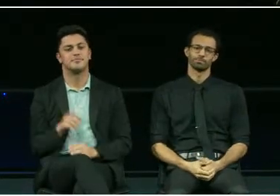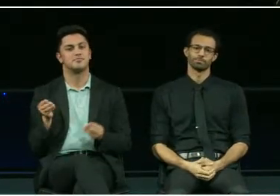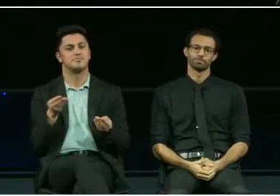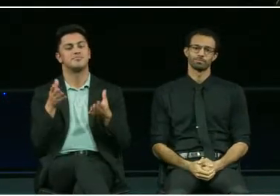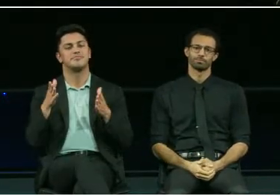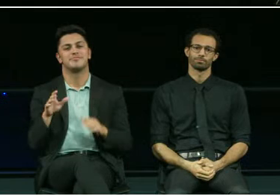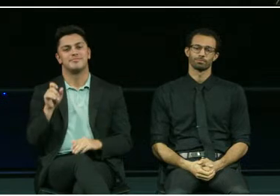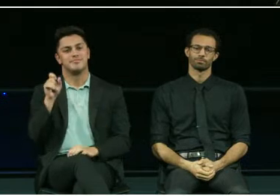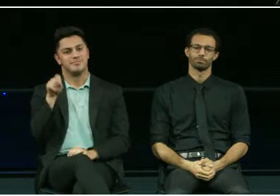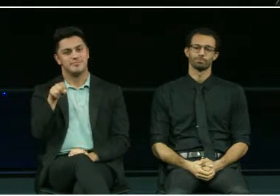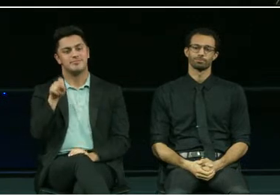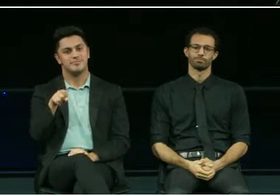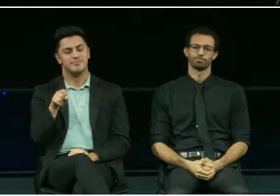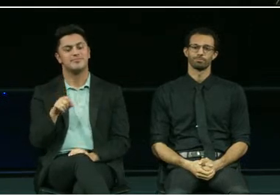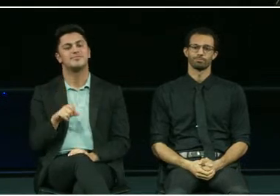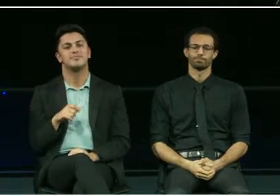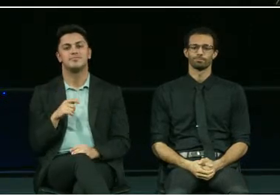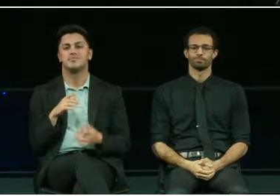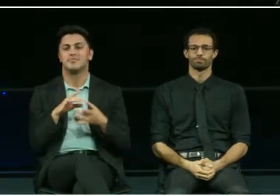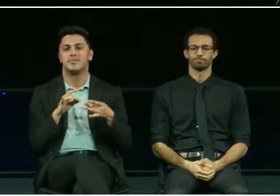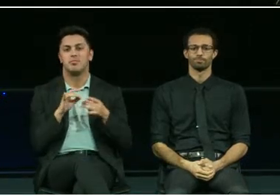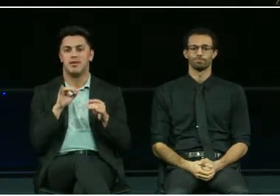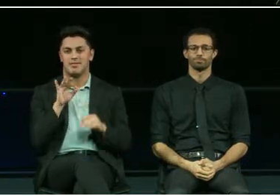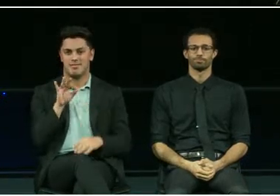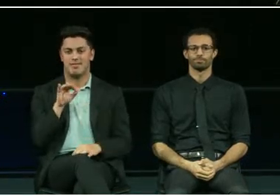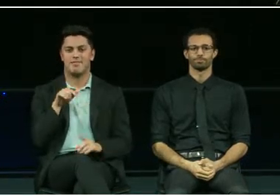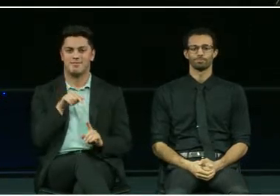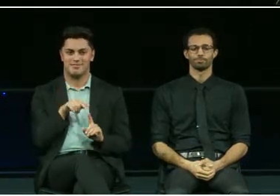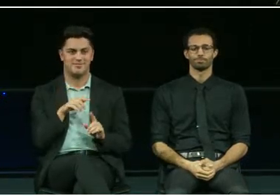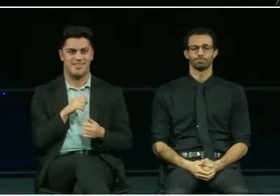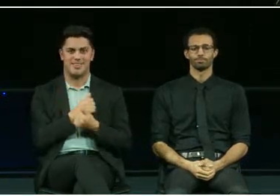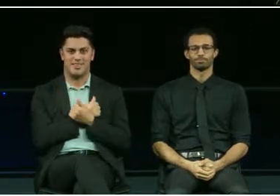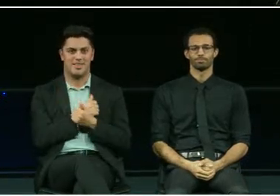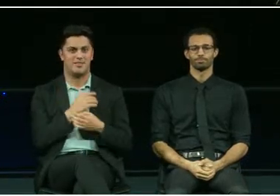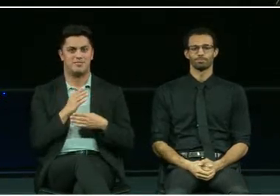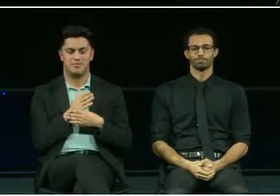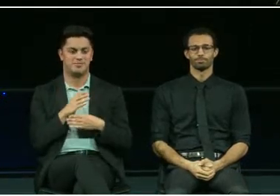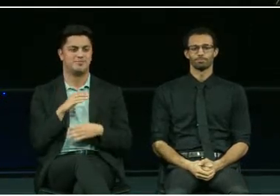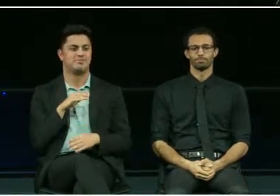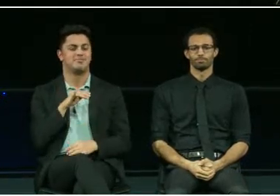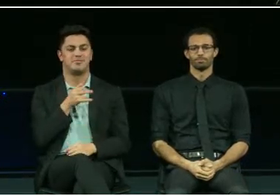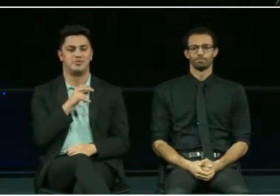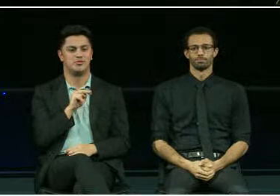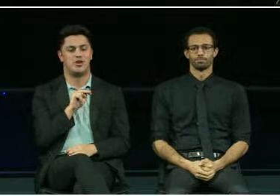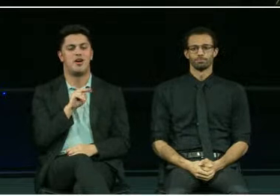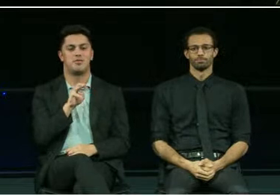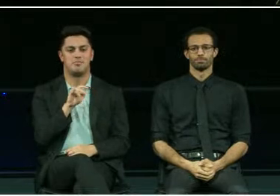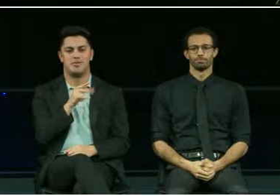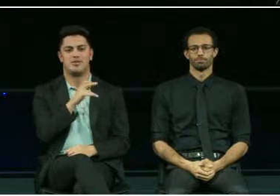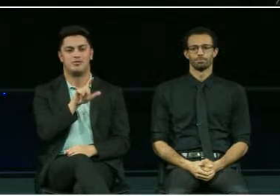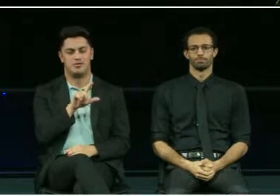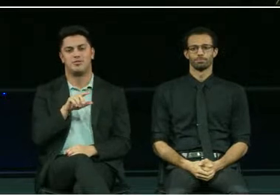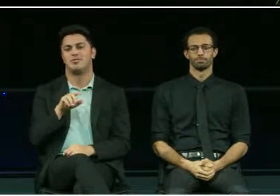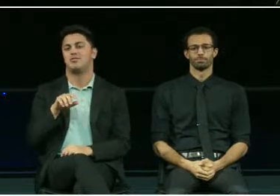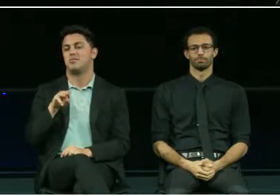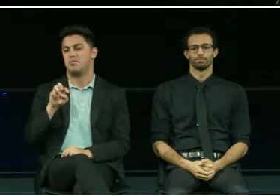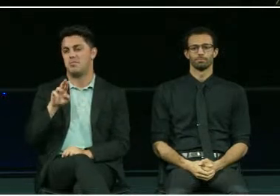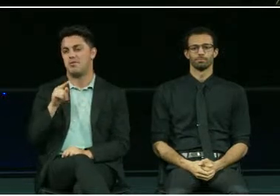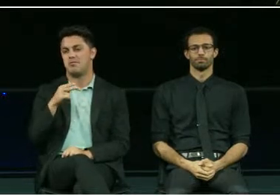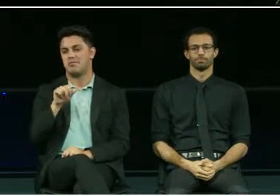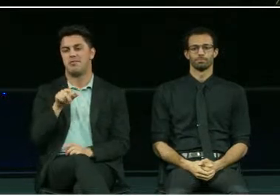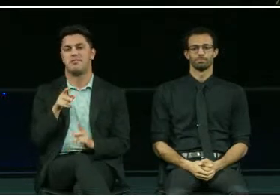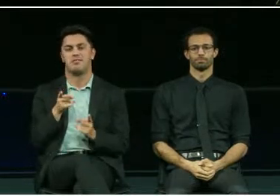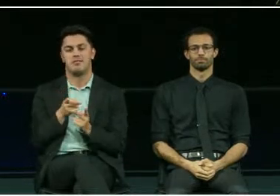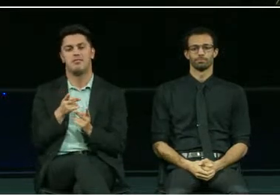Yeah, and speaking of love between John Mitchell and Martha Mitchell, it was really interesting to see